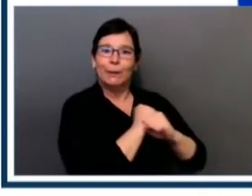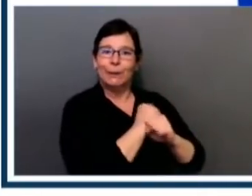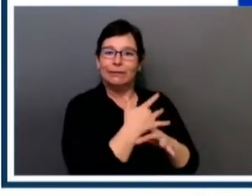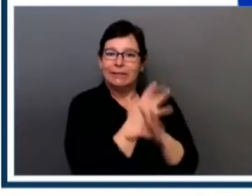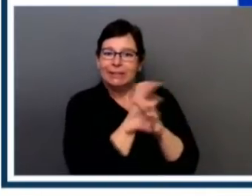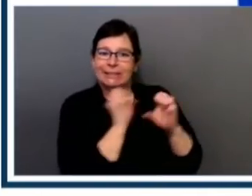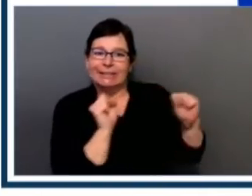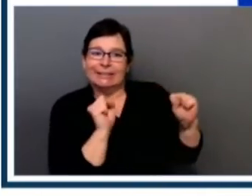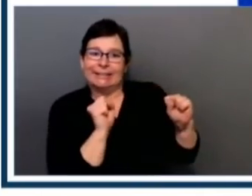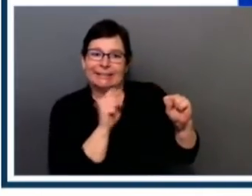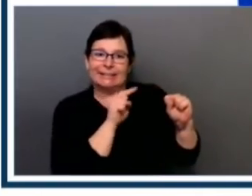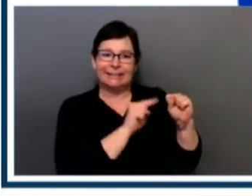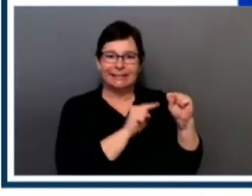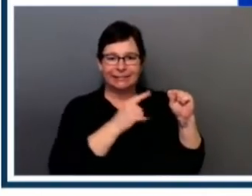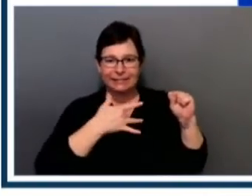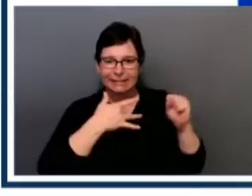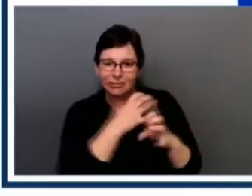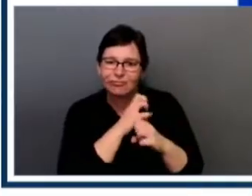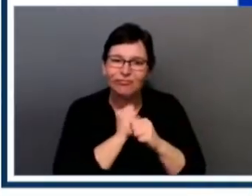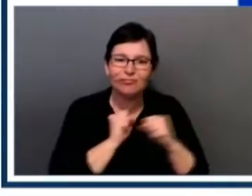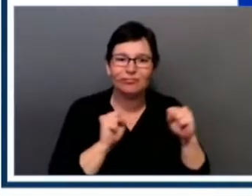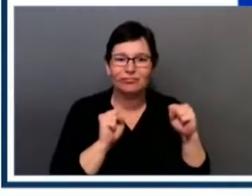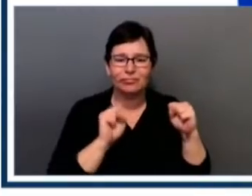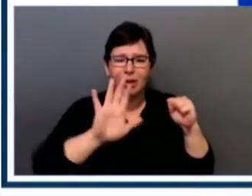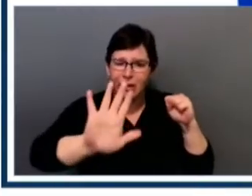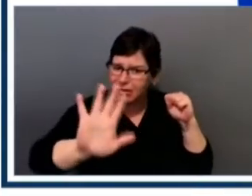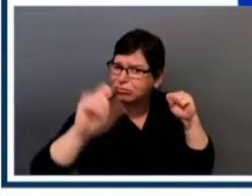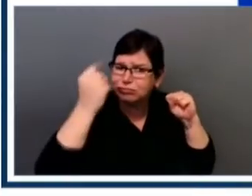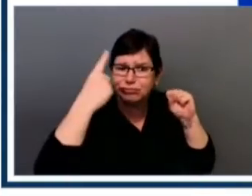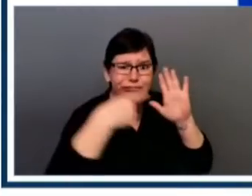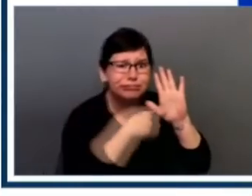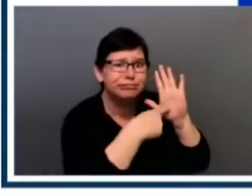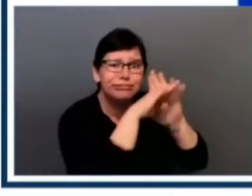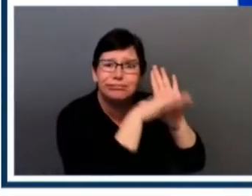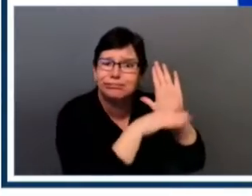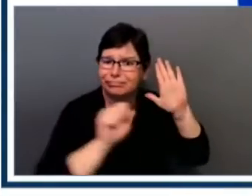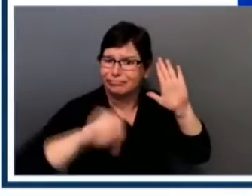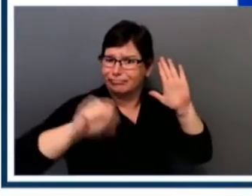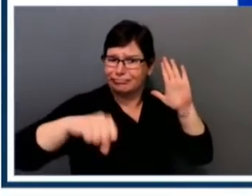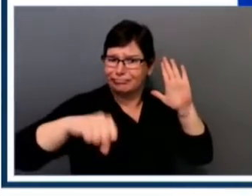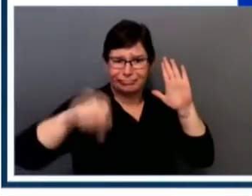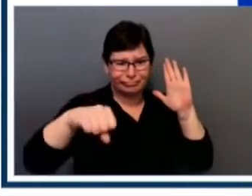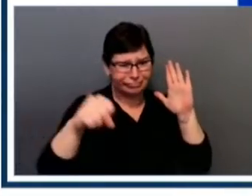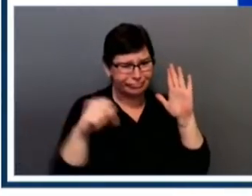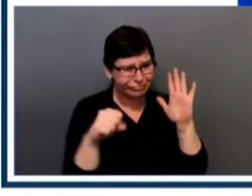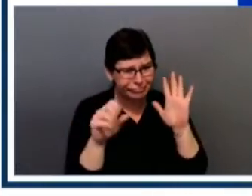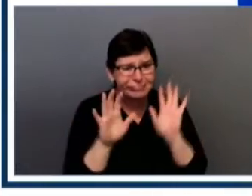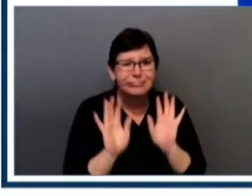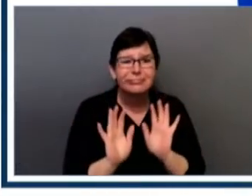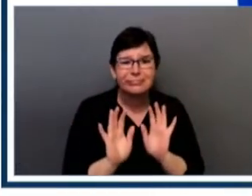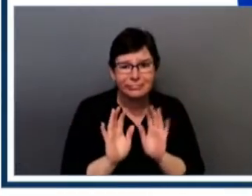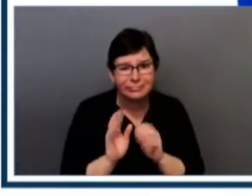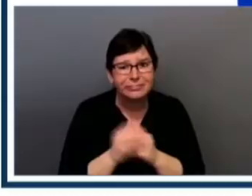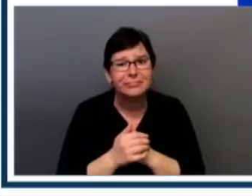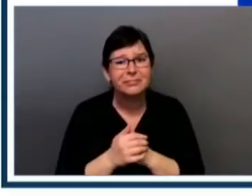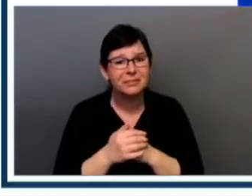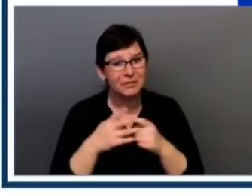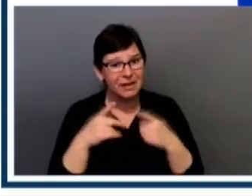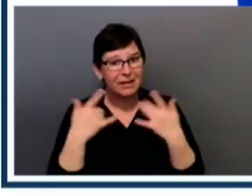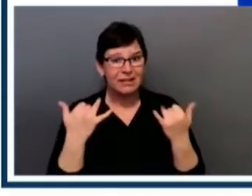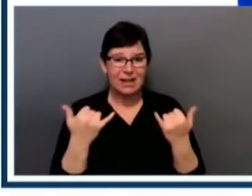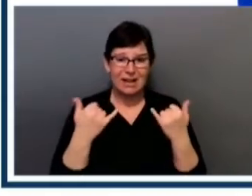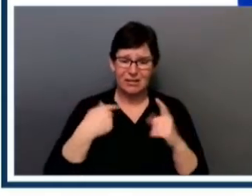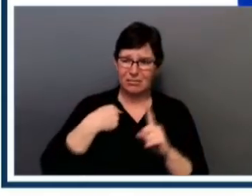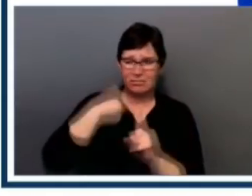as I say this, I'm thinking of my own mom, who has been very nervous to leave the house for 2 years.